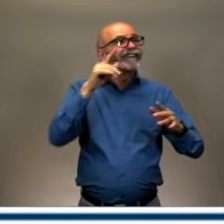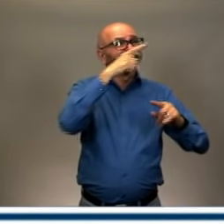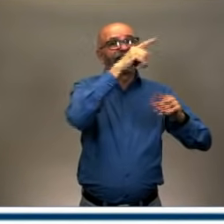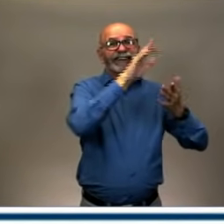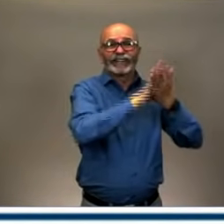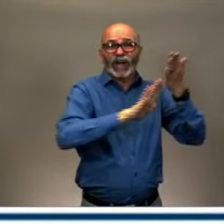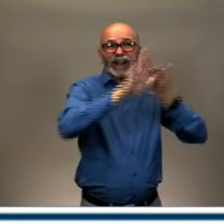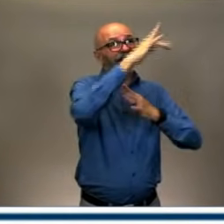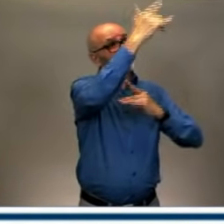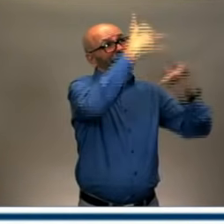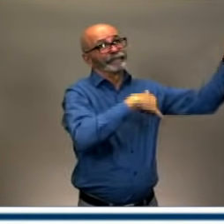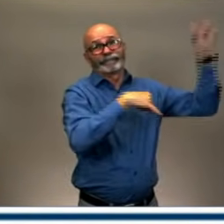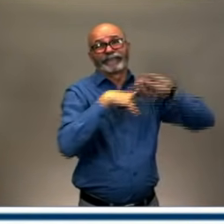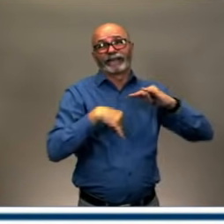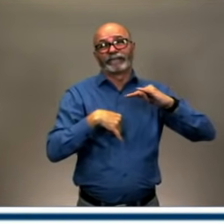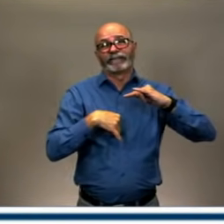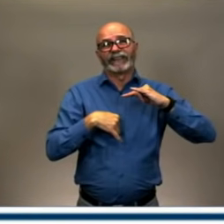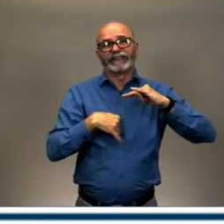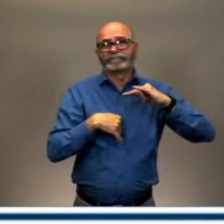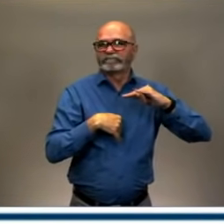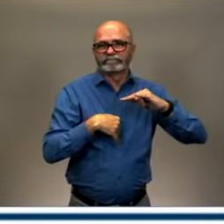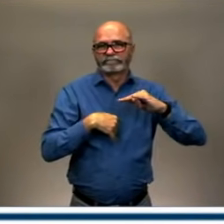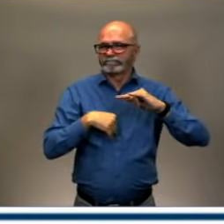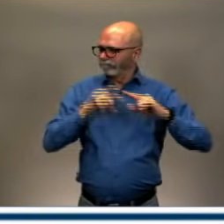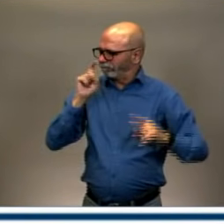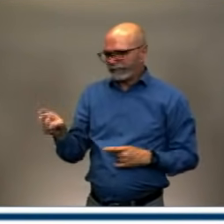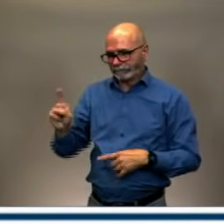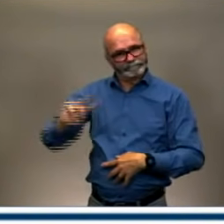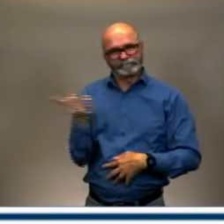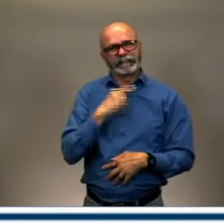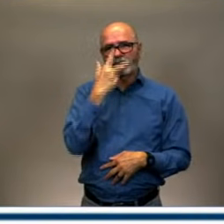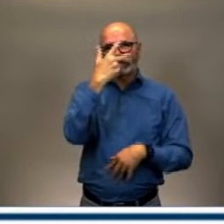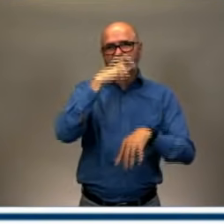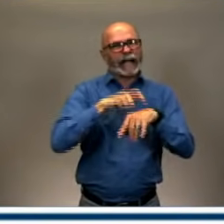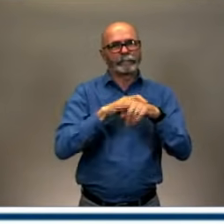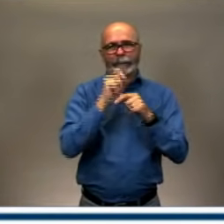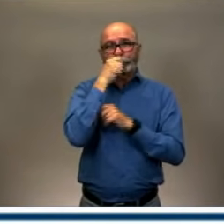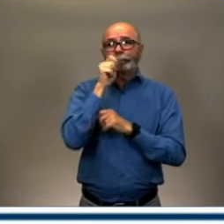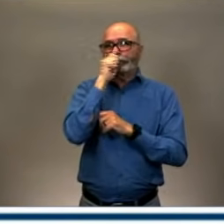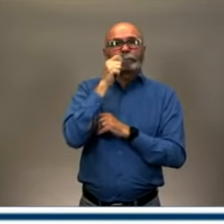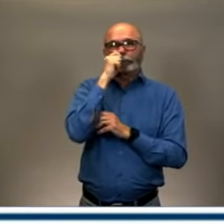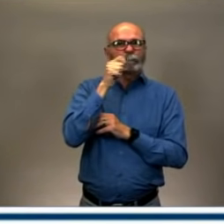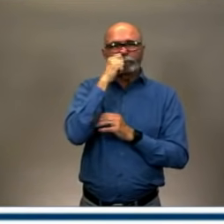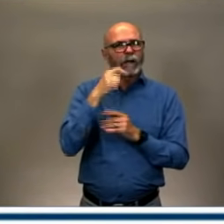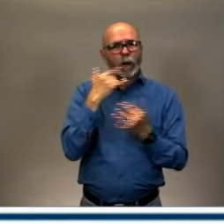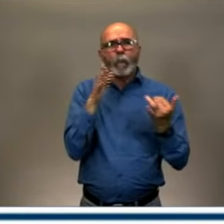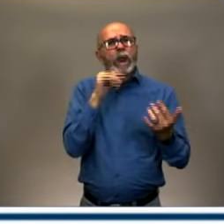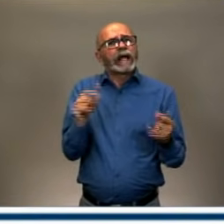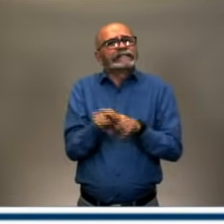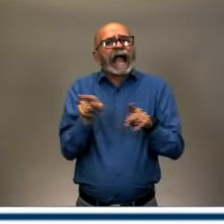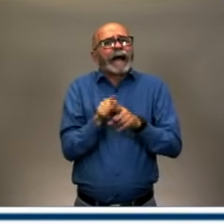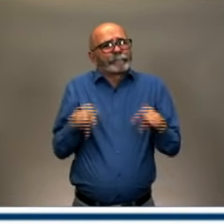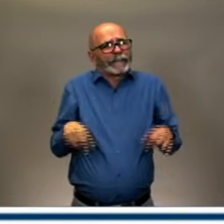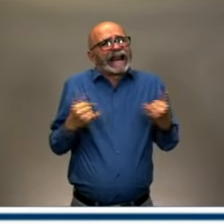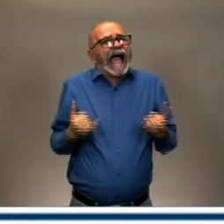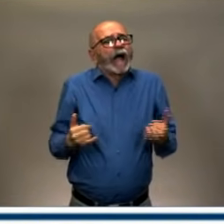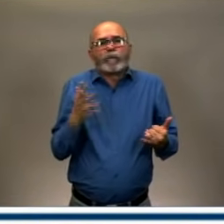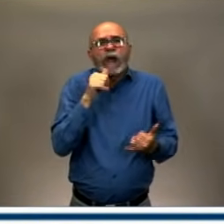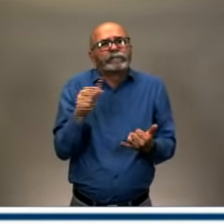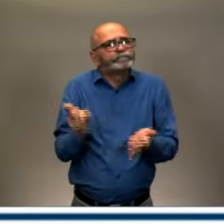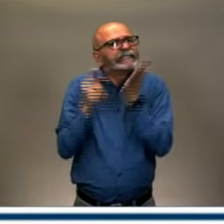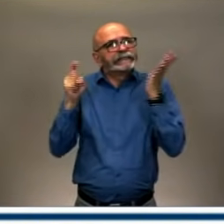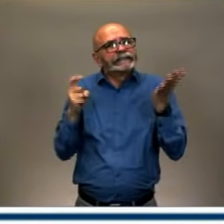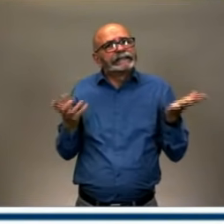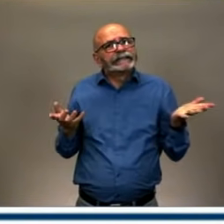I believe, 3 tests. I was wondering why that's not the same case this time around. So when we looked at the